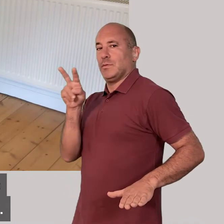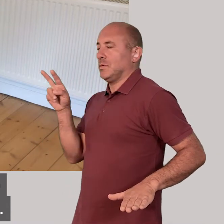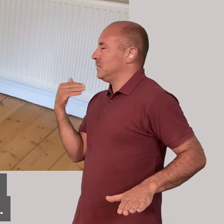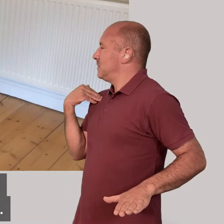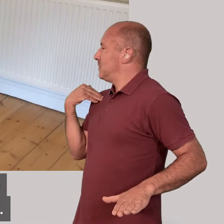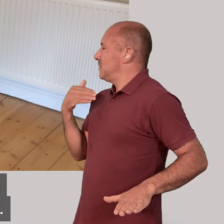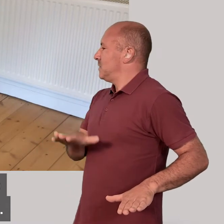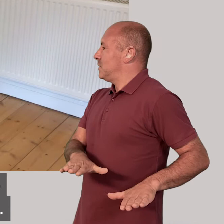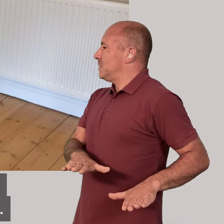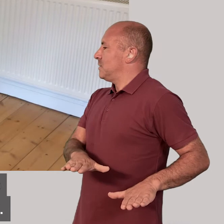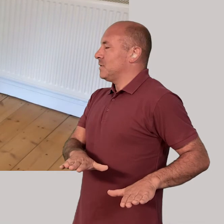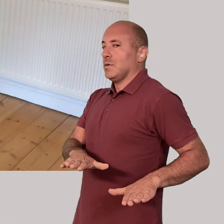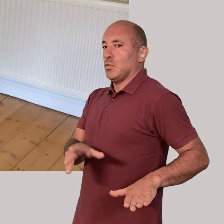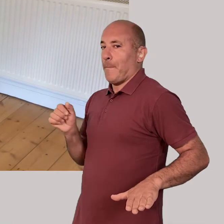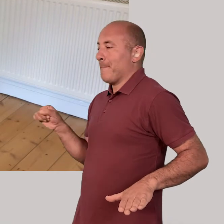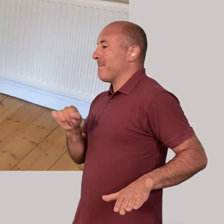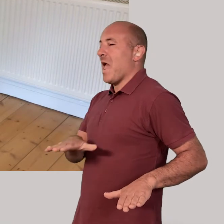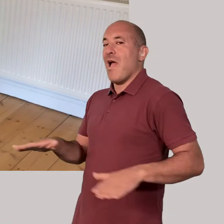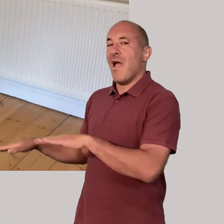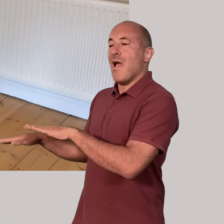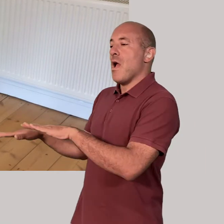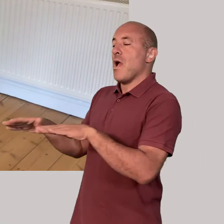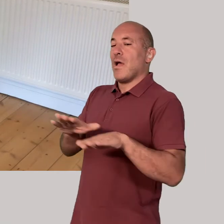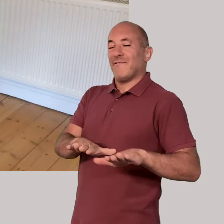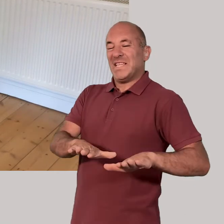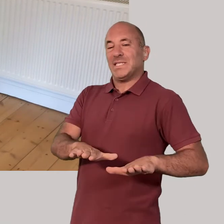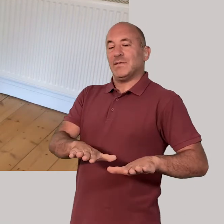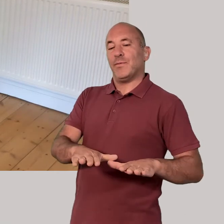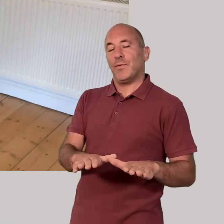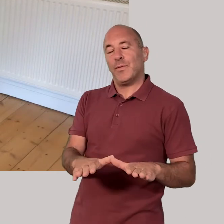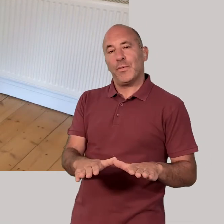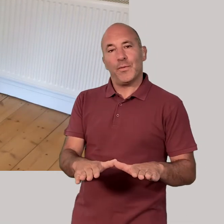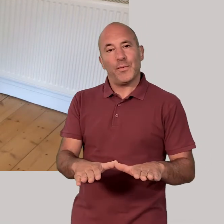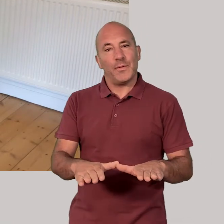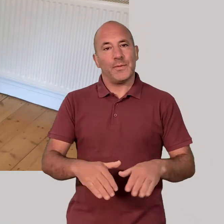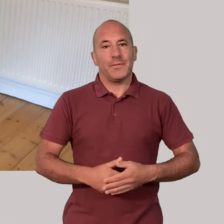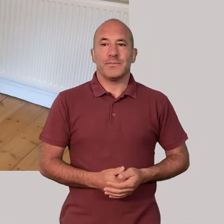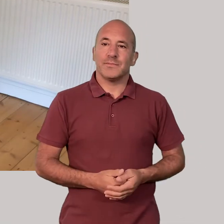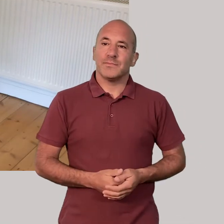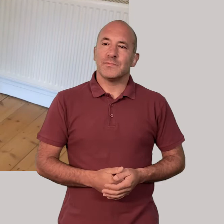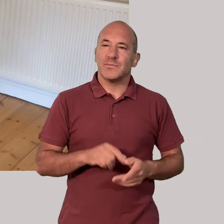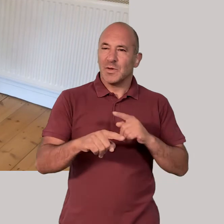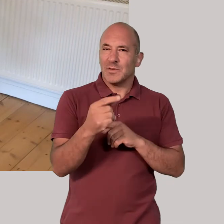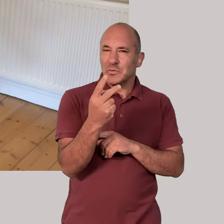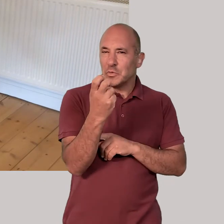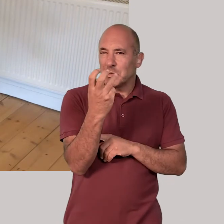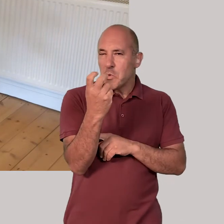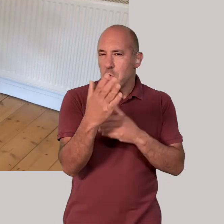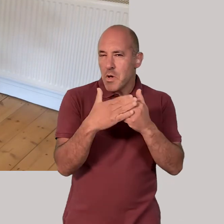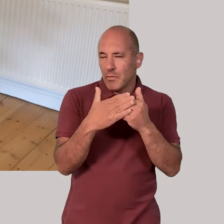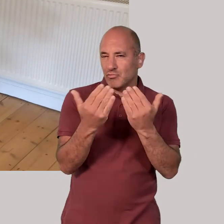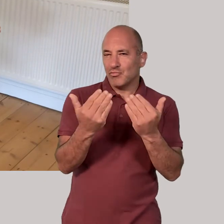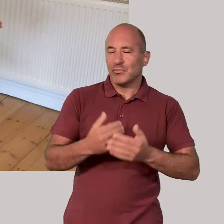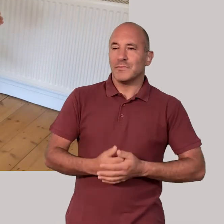look over your shoulder. Relax your feet as your arms come back. So just try a couple more